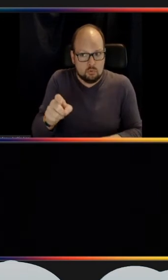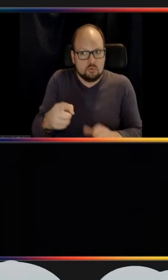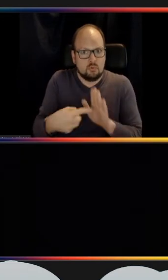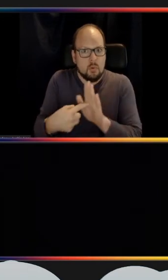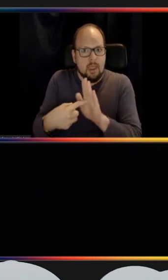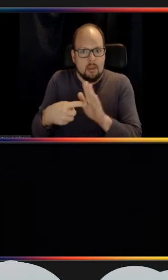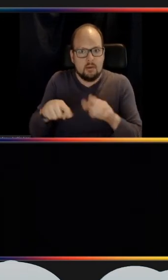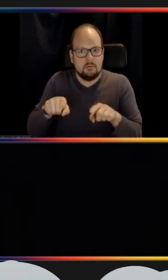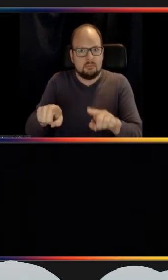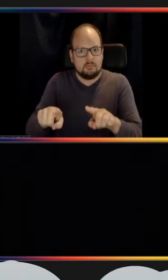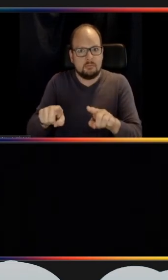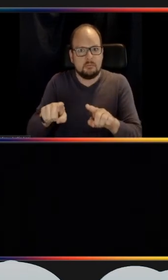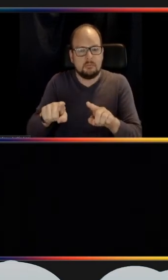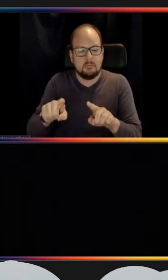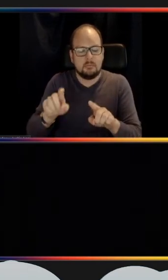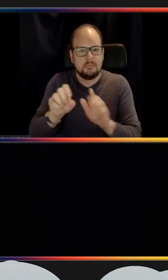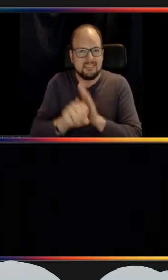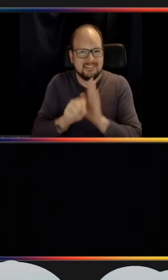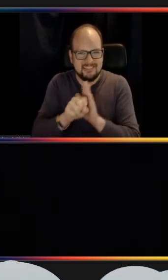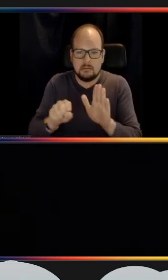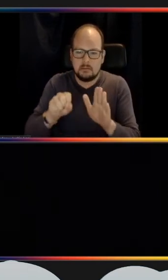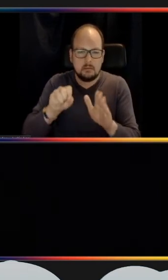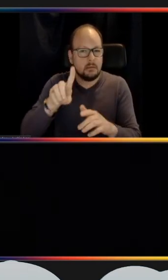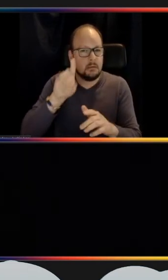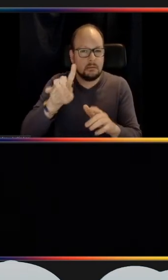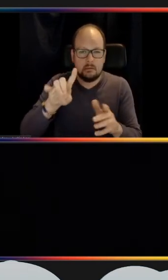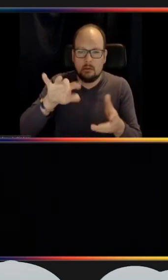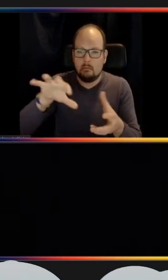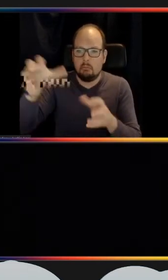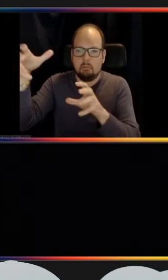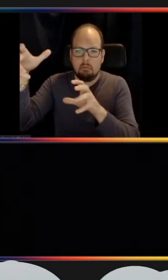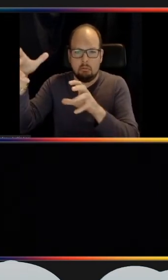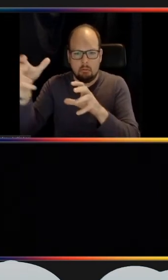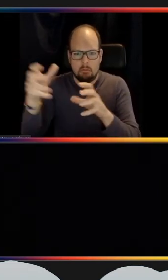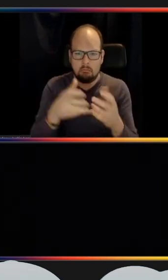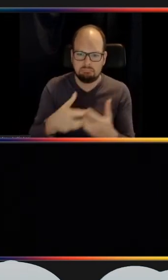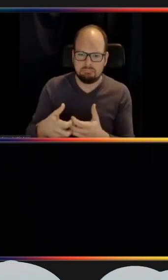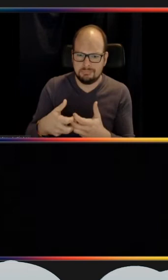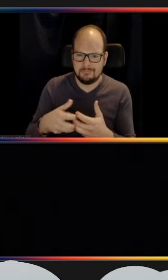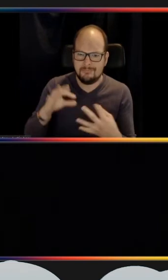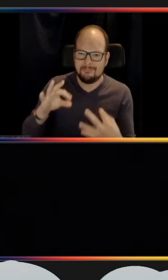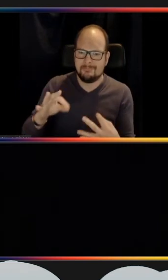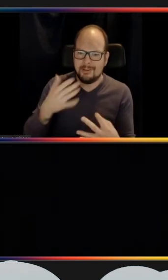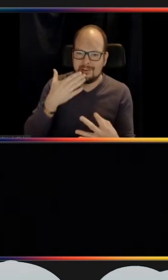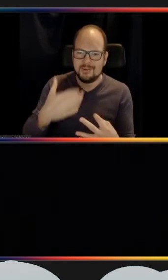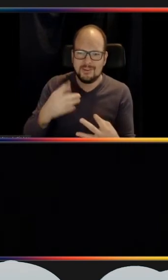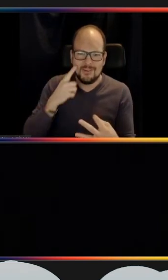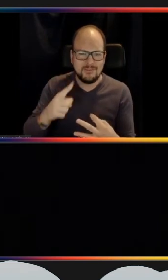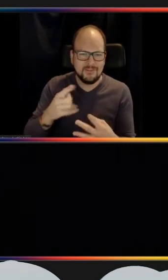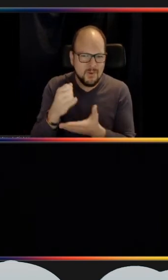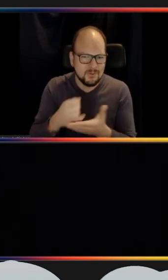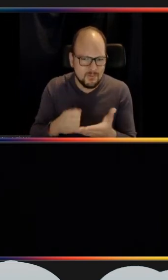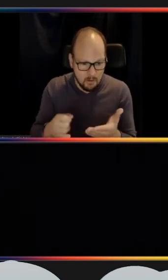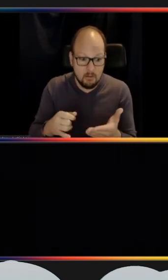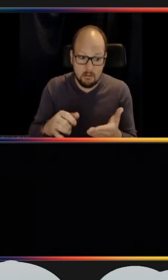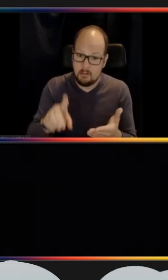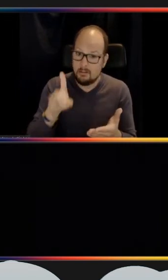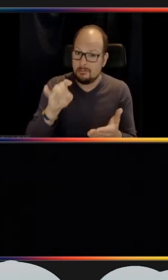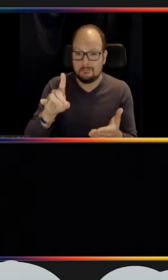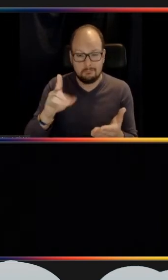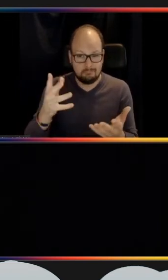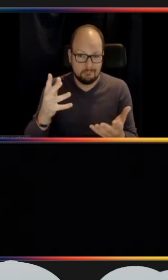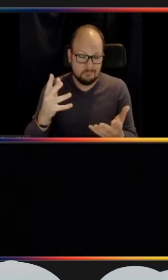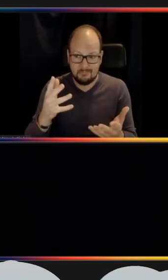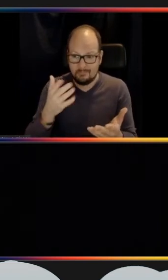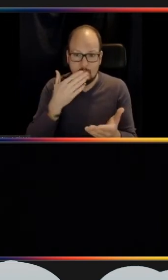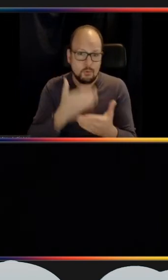obviously that was derailed, and it ended up working out really well for animation. And And obviously it's super timely. So